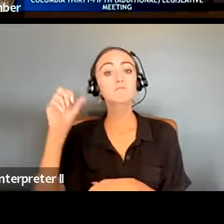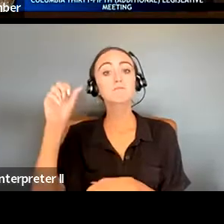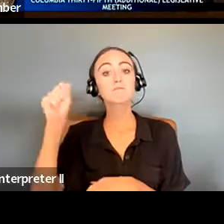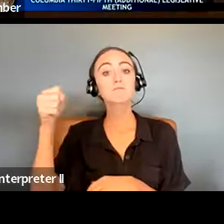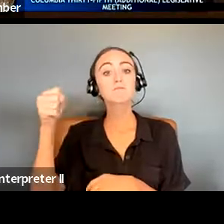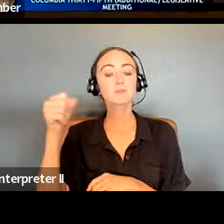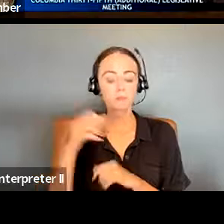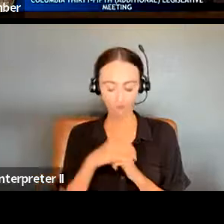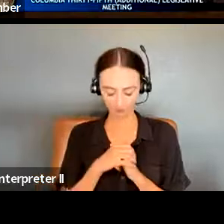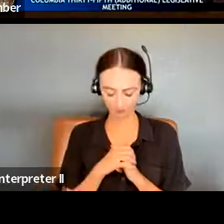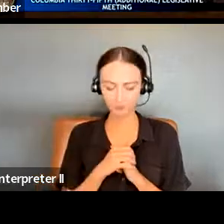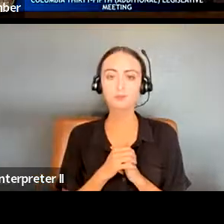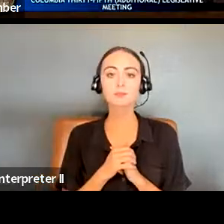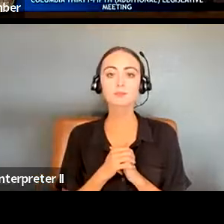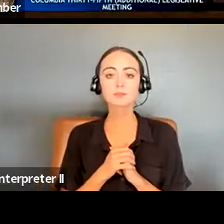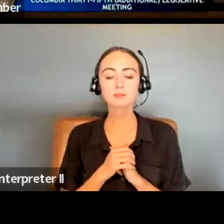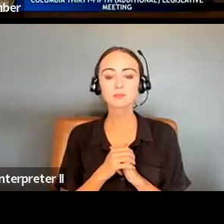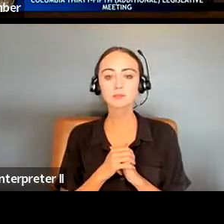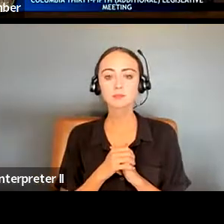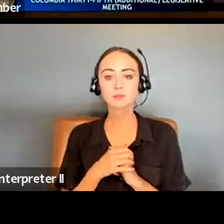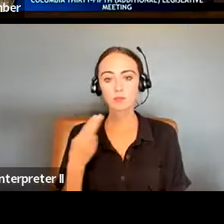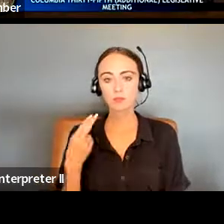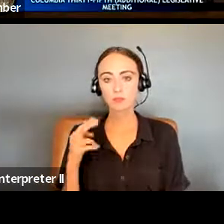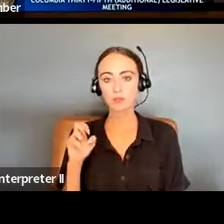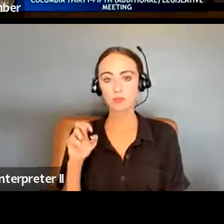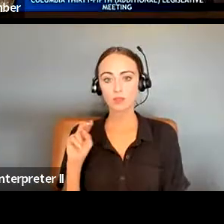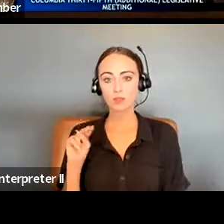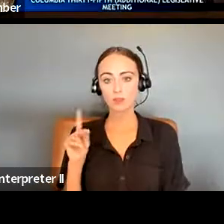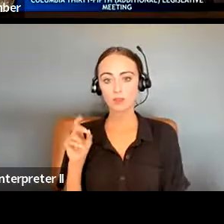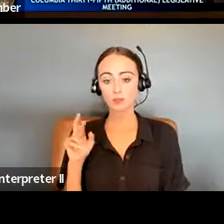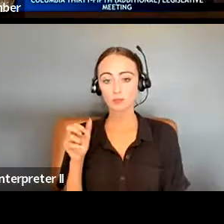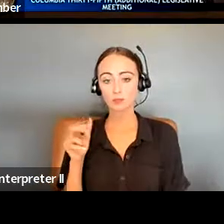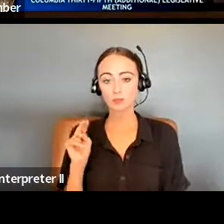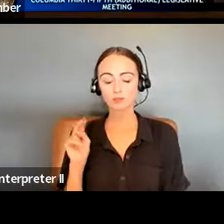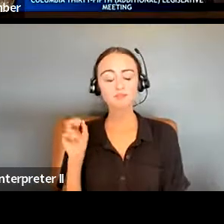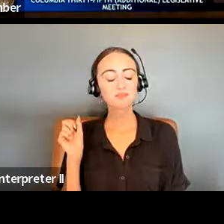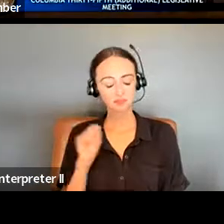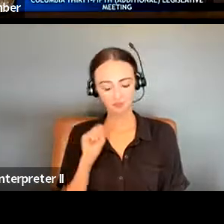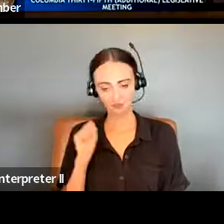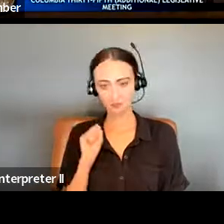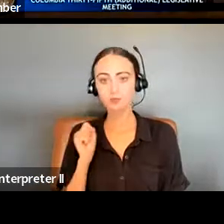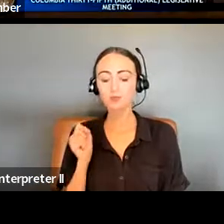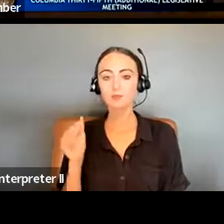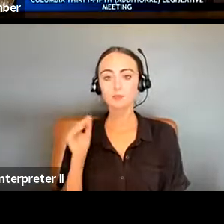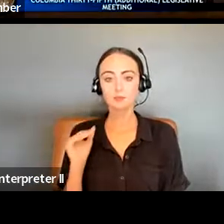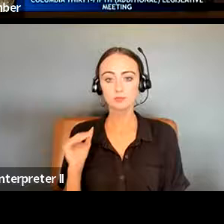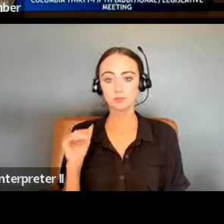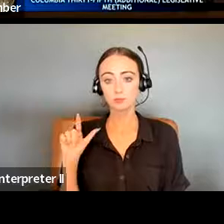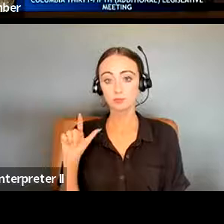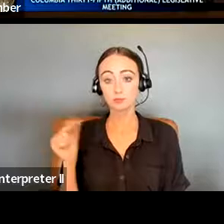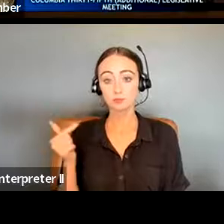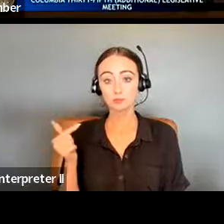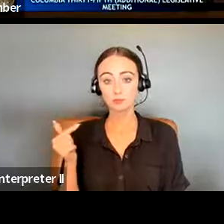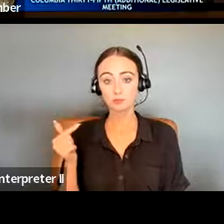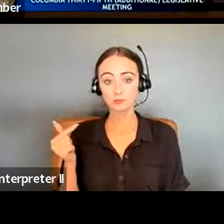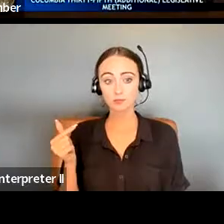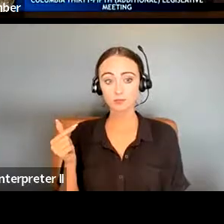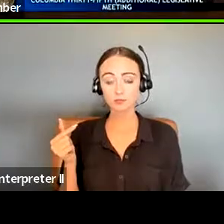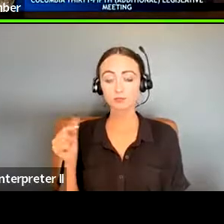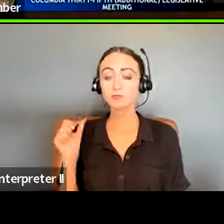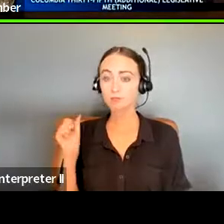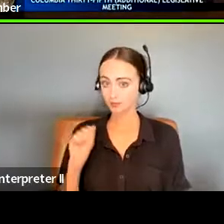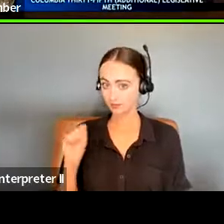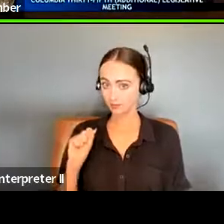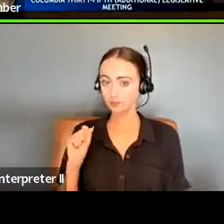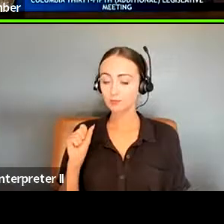Yes. Councilmember Gray votes yes. Councilmember Henderson. Yes. Councilmember Henderson votes yes. Councilmember Lewis George.